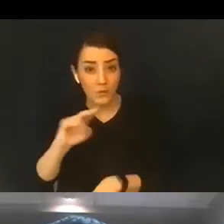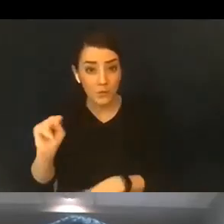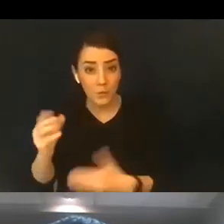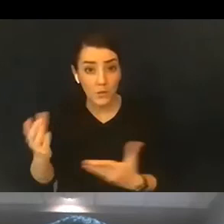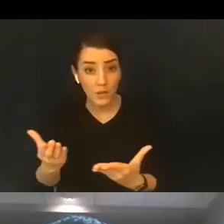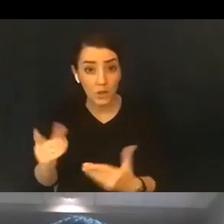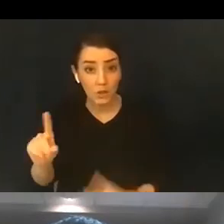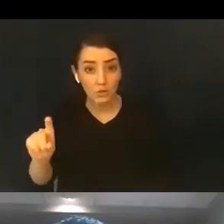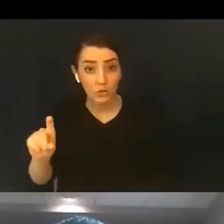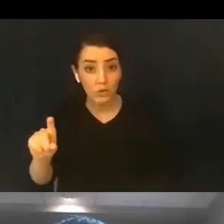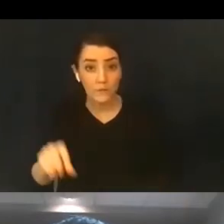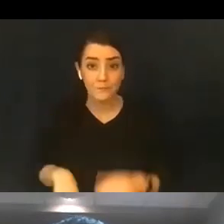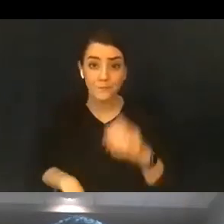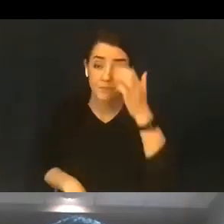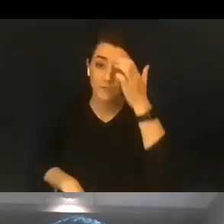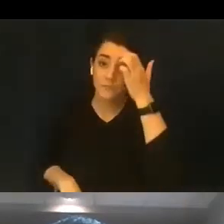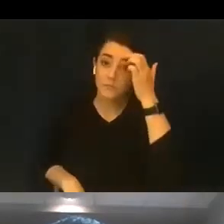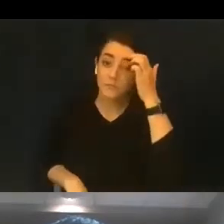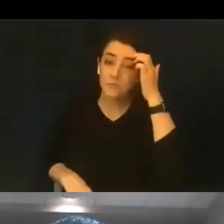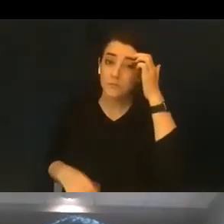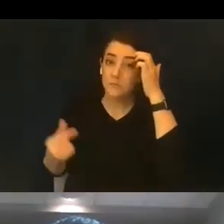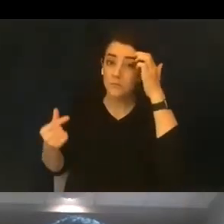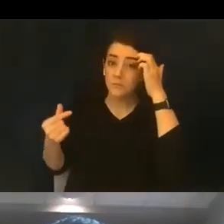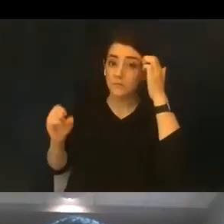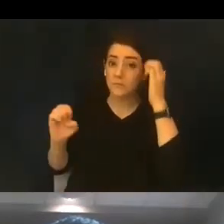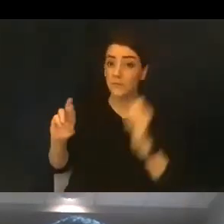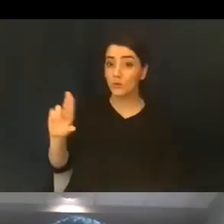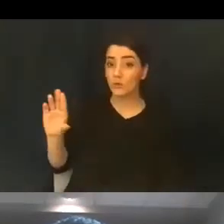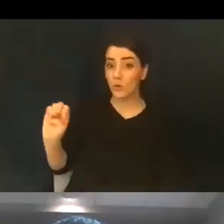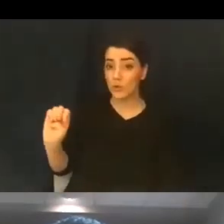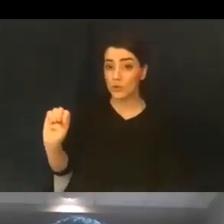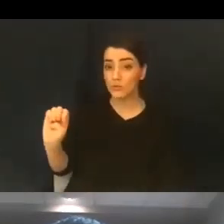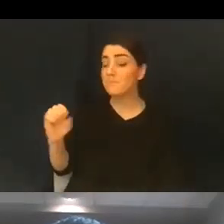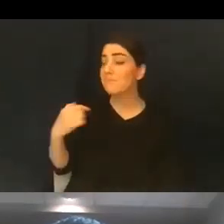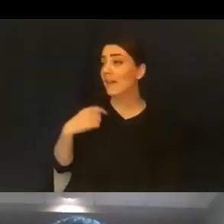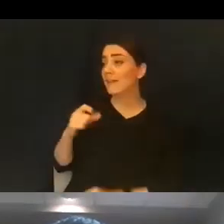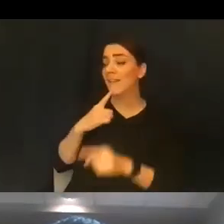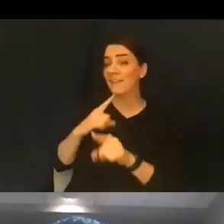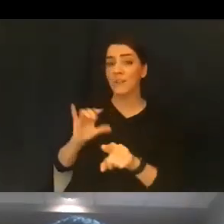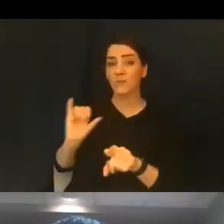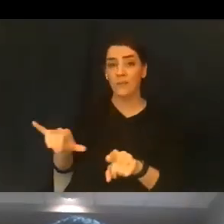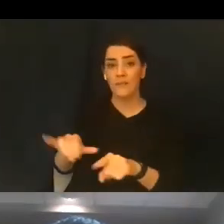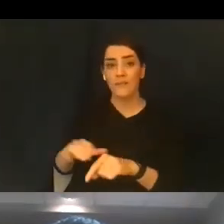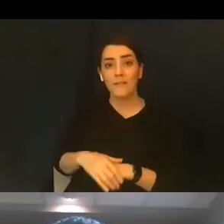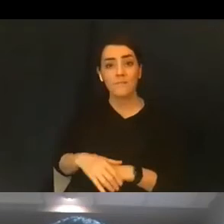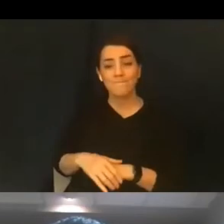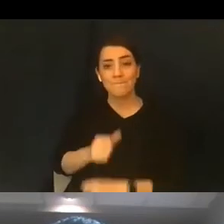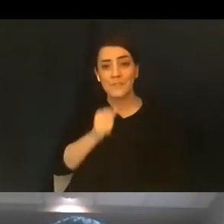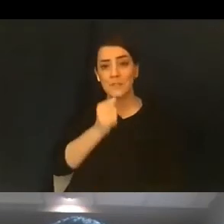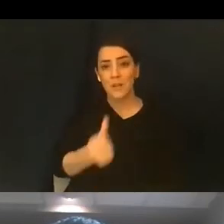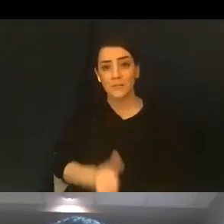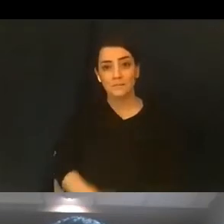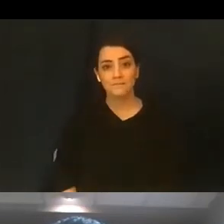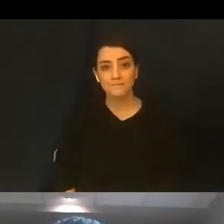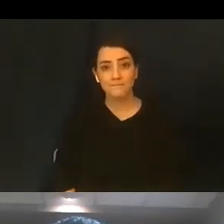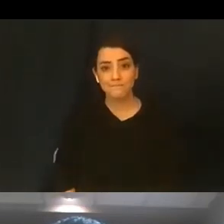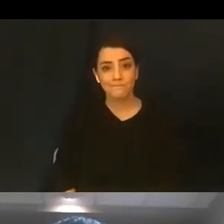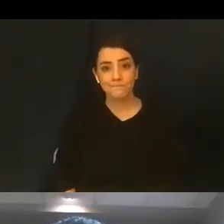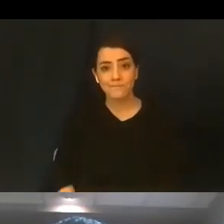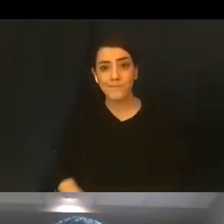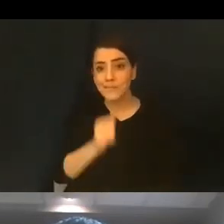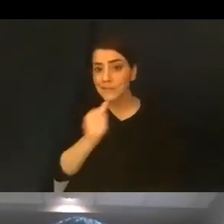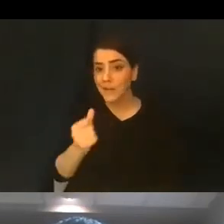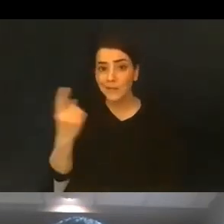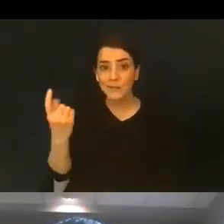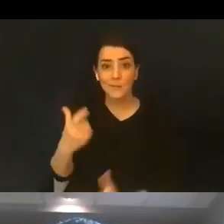I can step in and answer that. I don't know, Kosol, if you have other thoughts, but it's not. So it's not something that is required